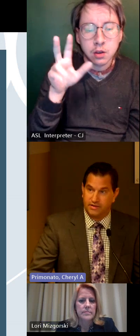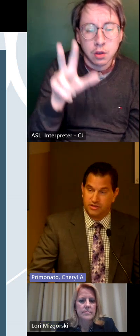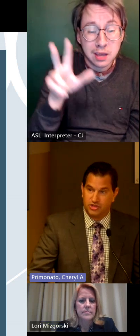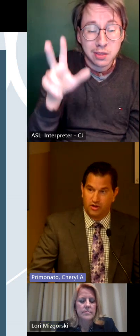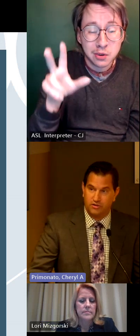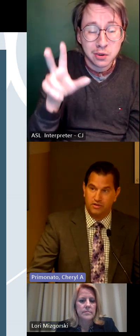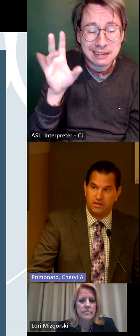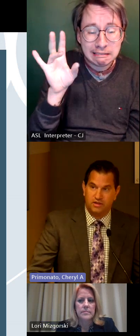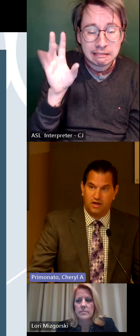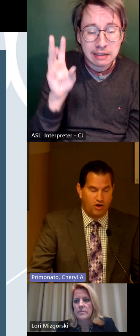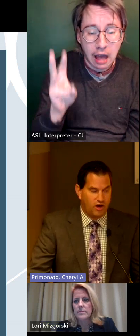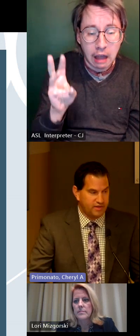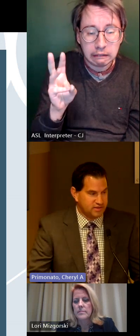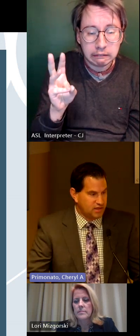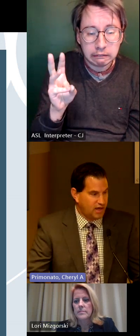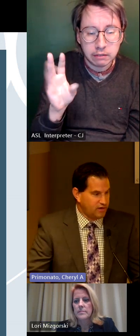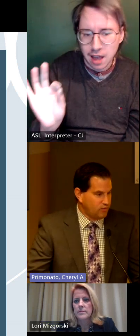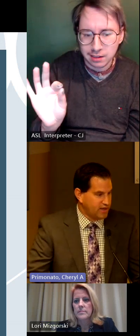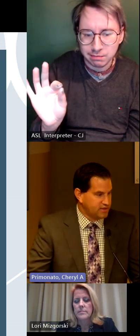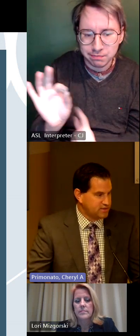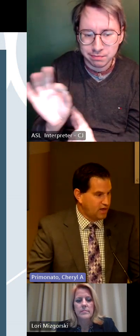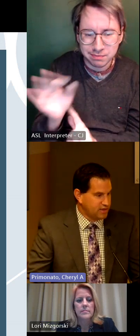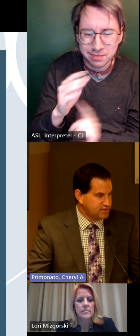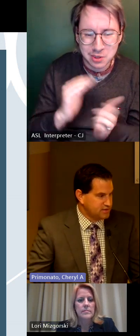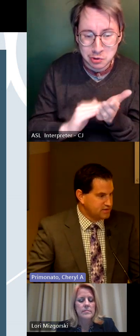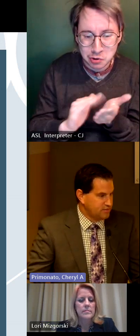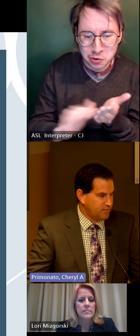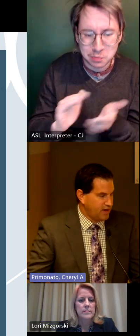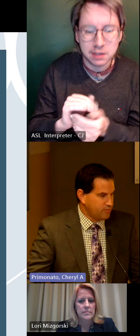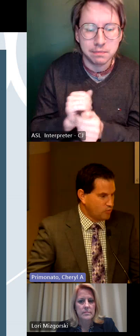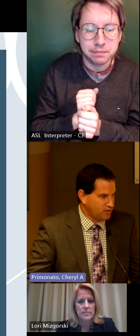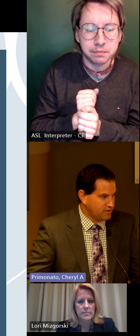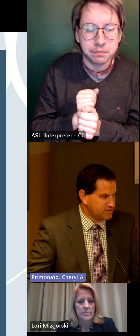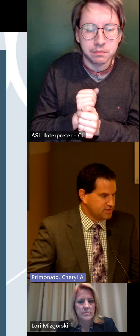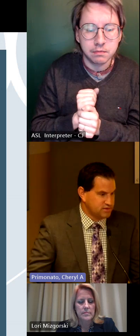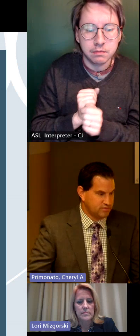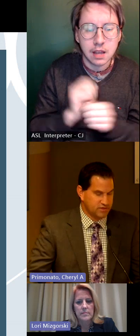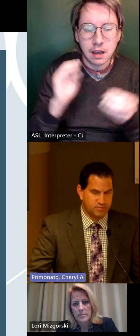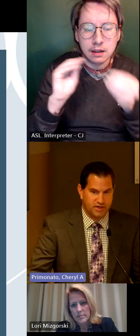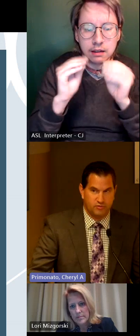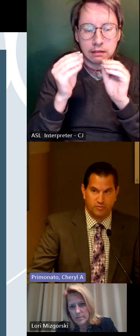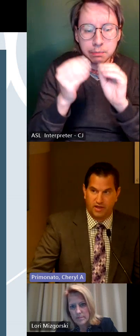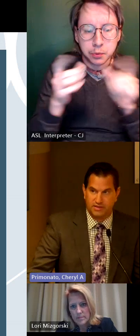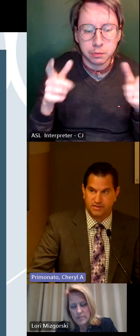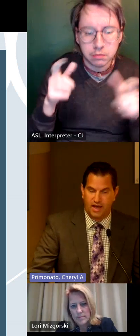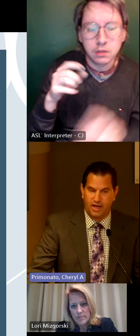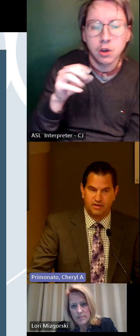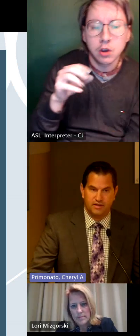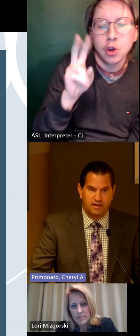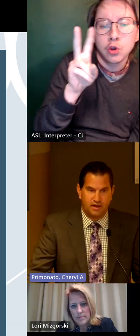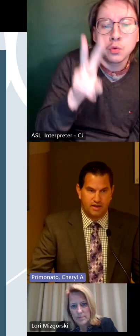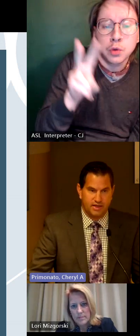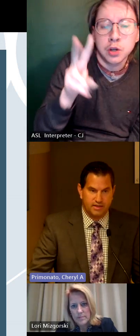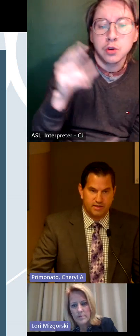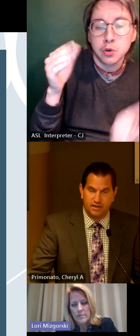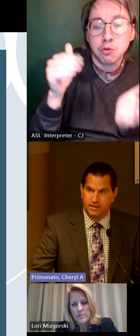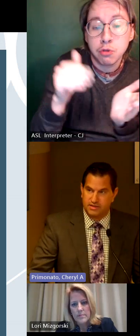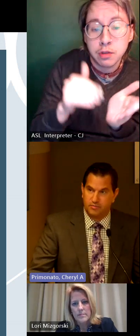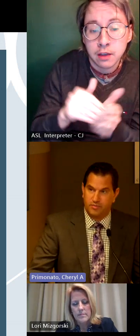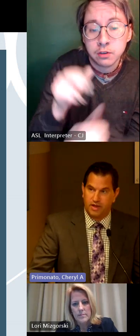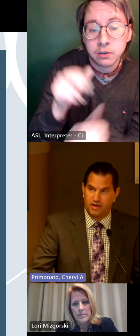$22,339,652.63. I did show on this slide on the right side a system map where this system is being replaced at.